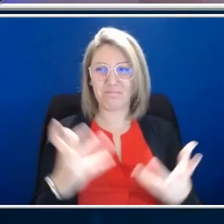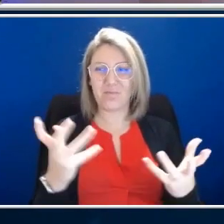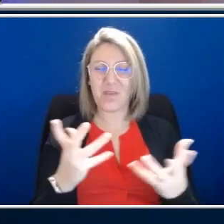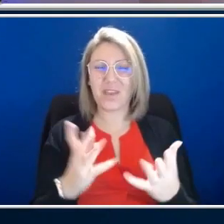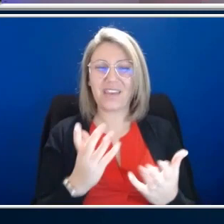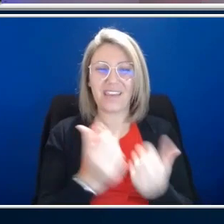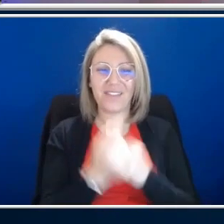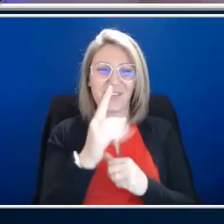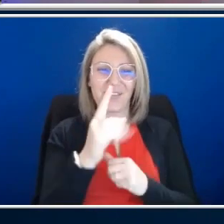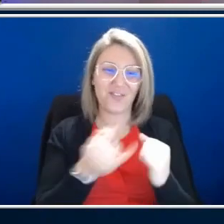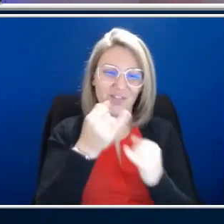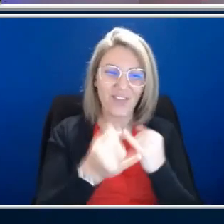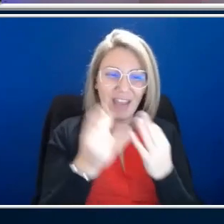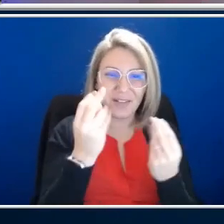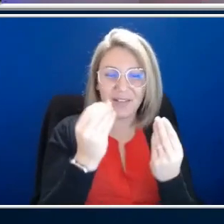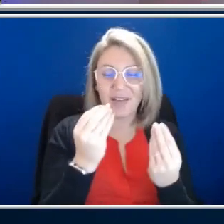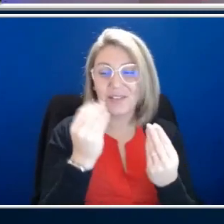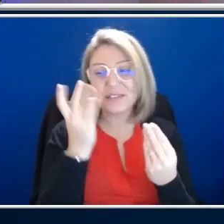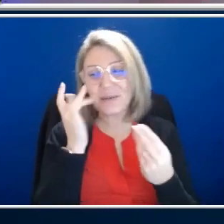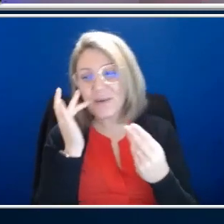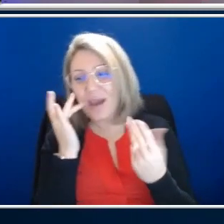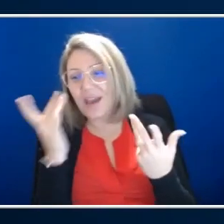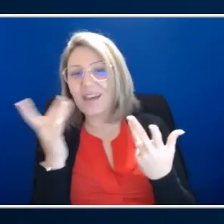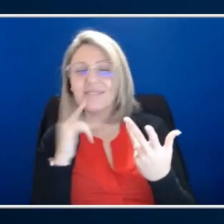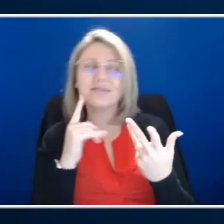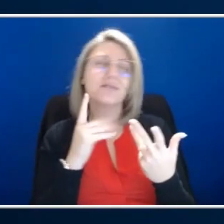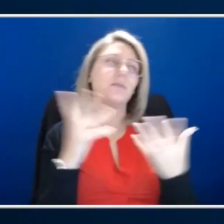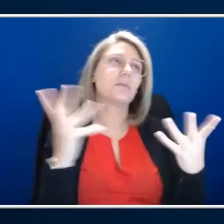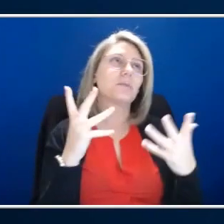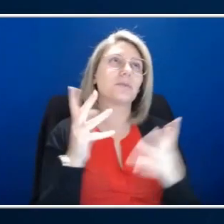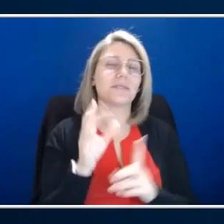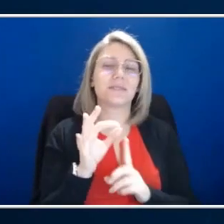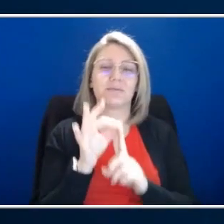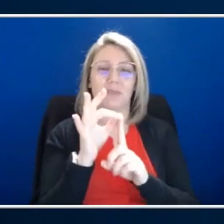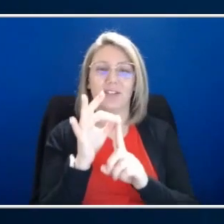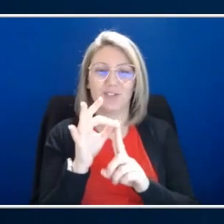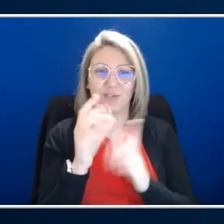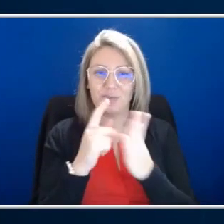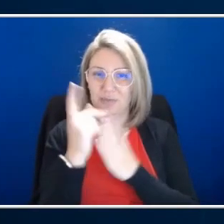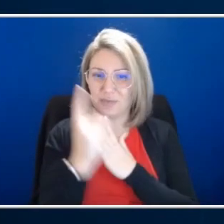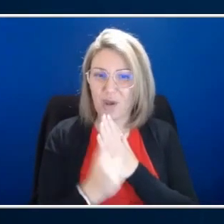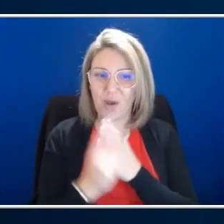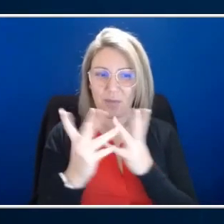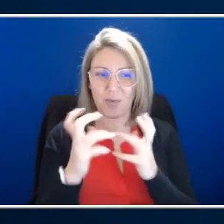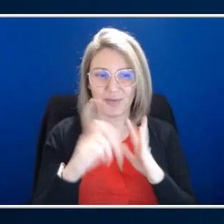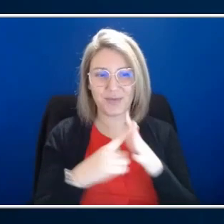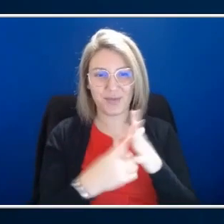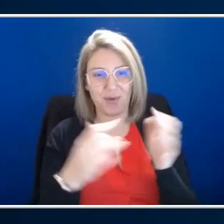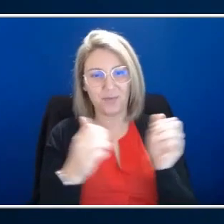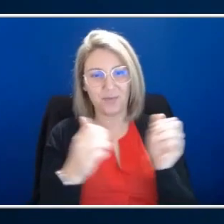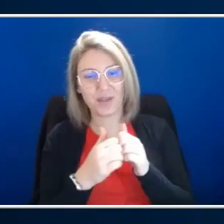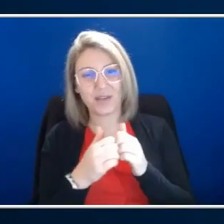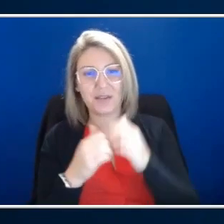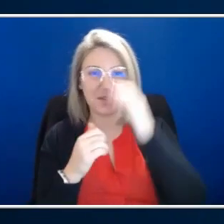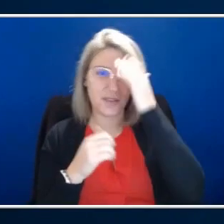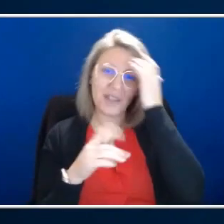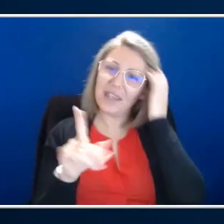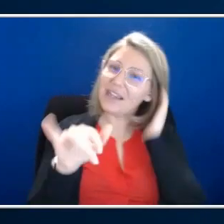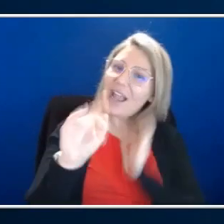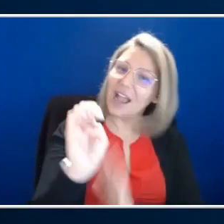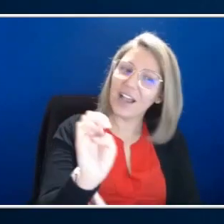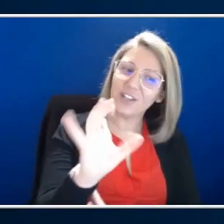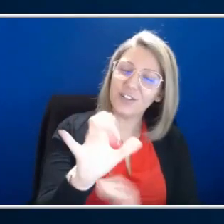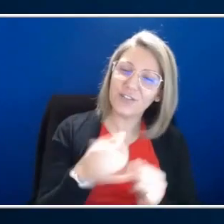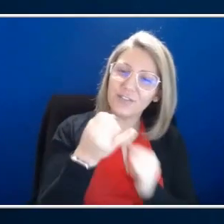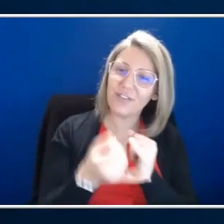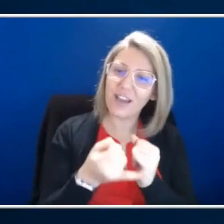thoughts because this has been such a special program. I want to start with Kyle. What are your final thoughts?